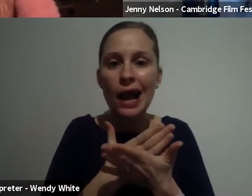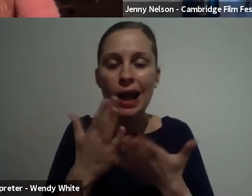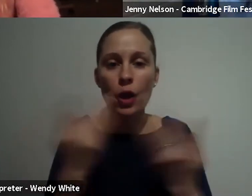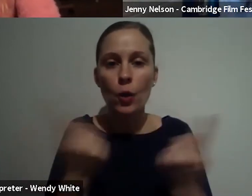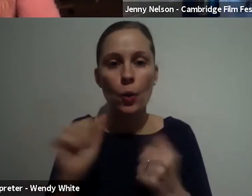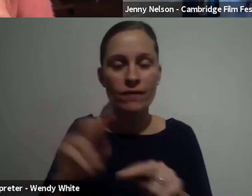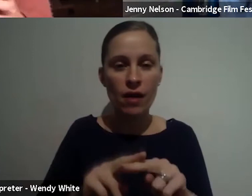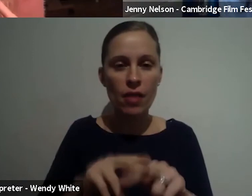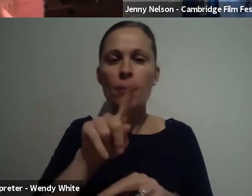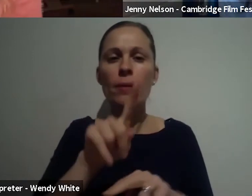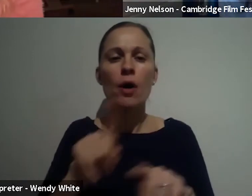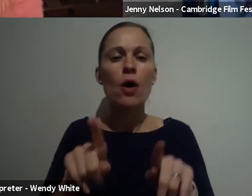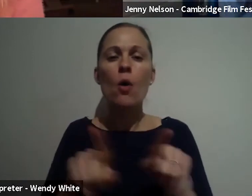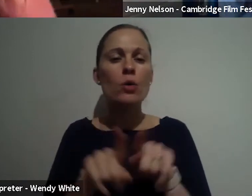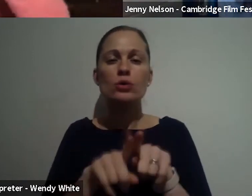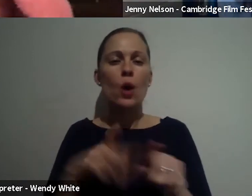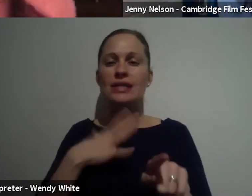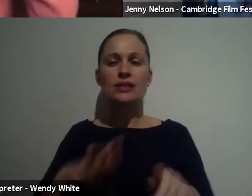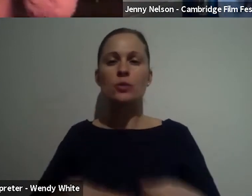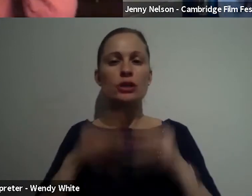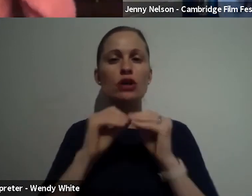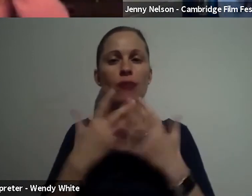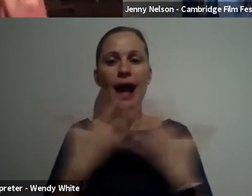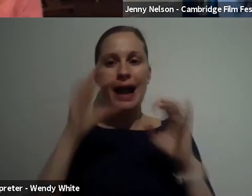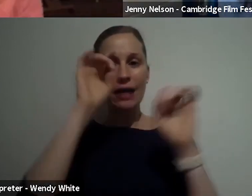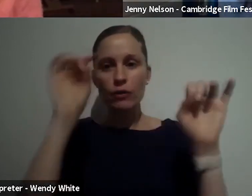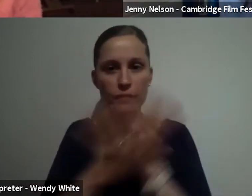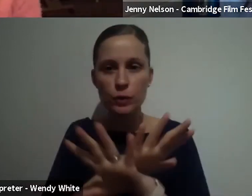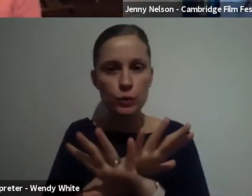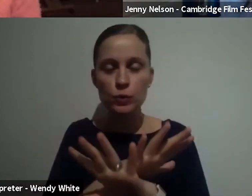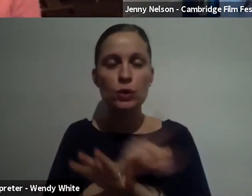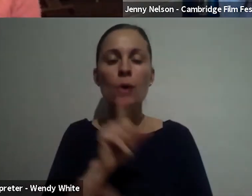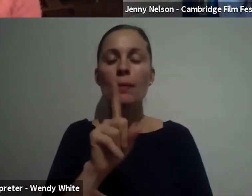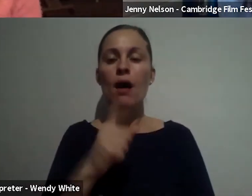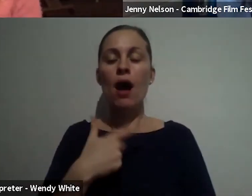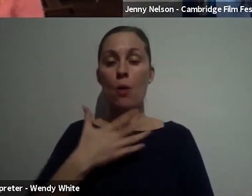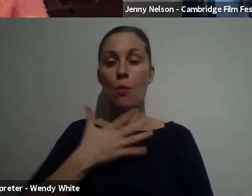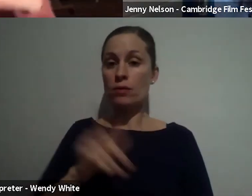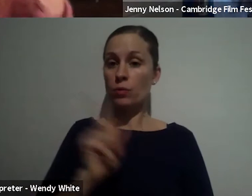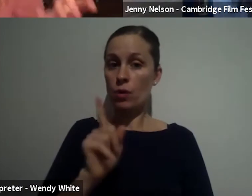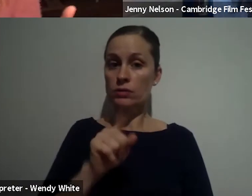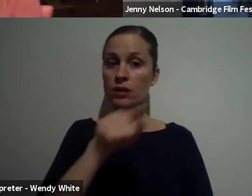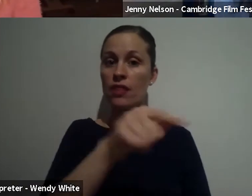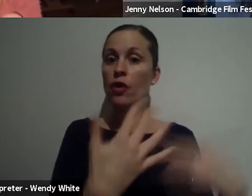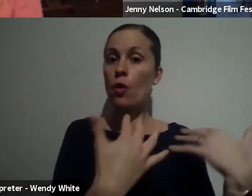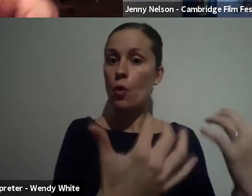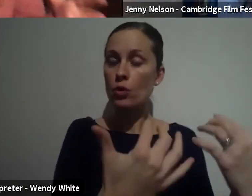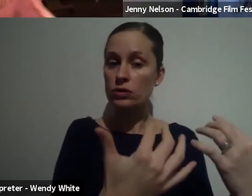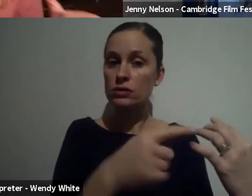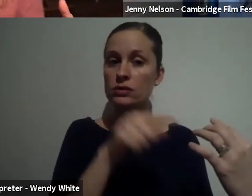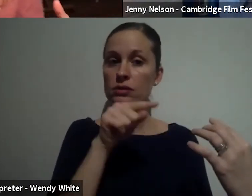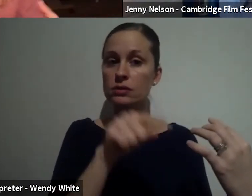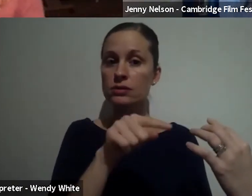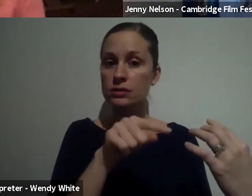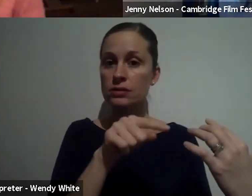that I wanted to make confusion about it, not at all. But what I wanted is to not to have more information than the one that